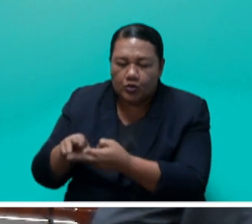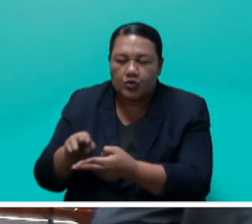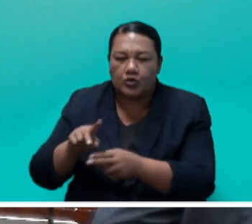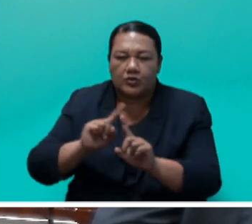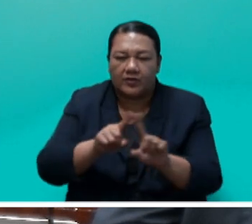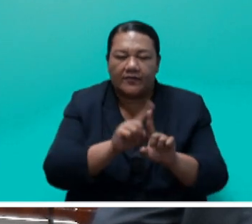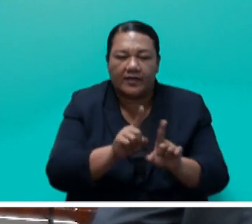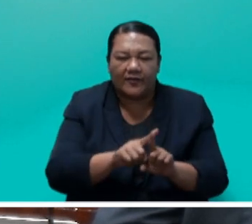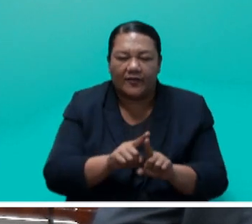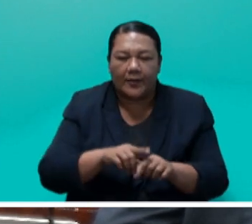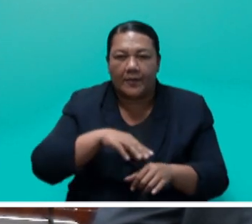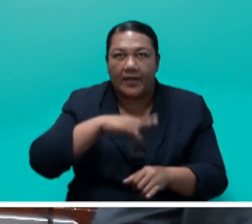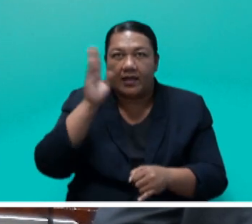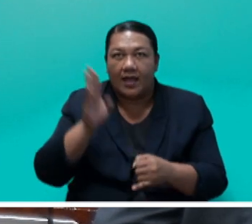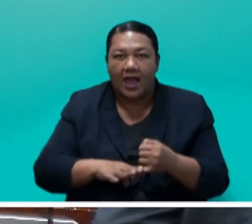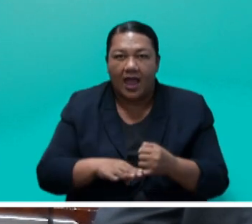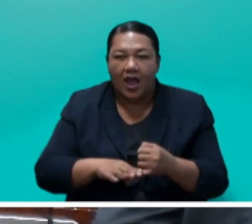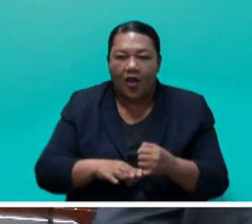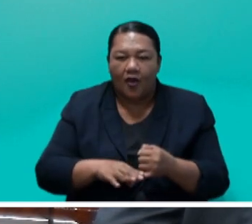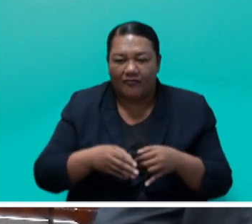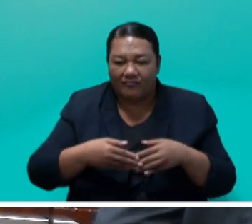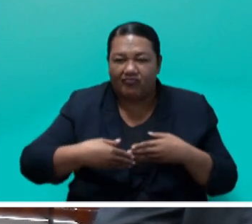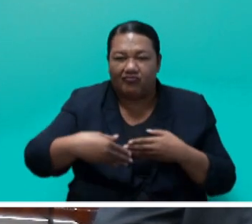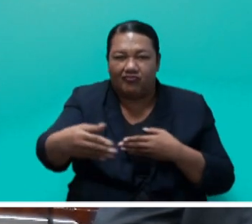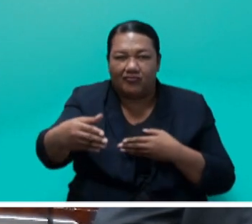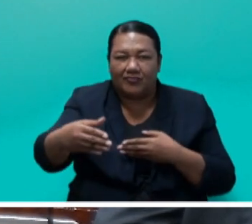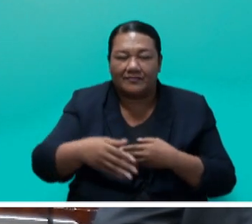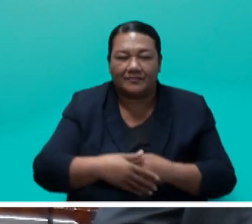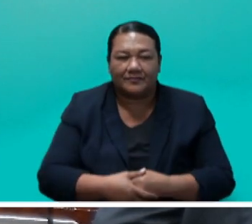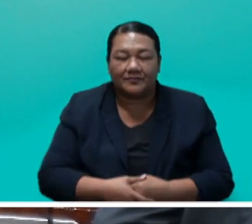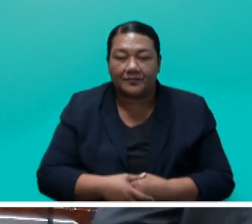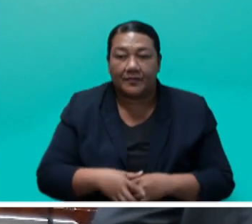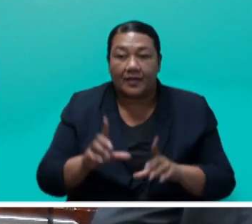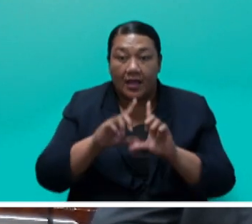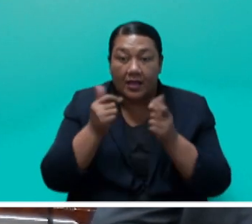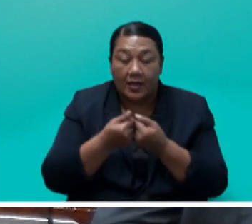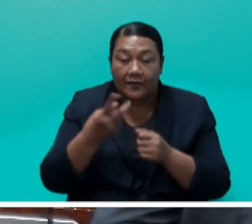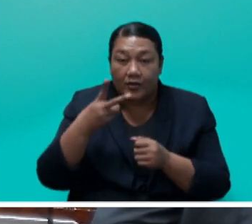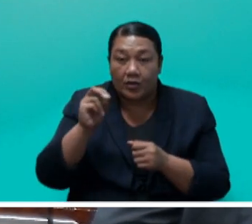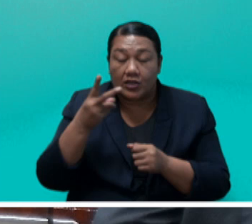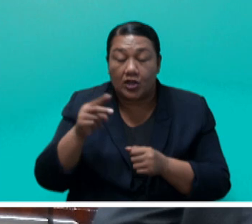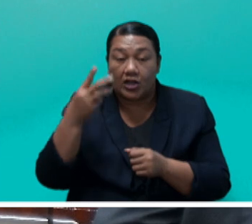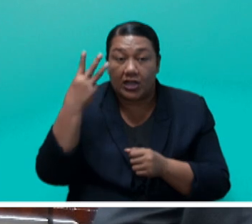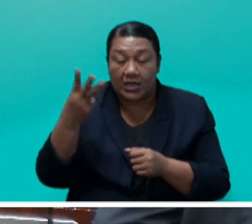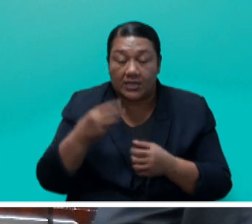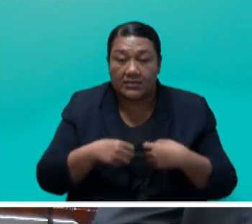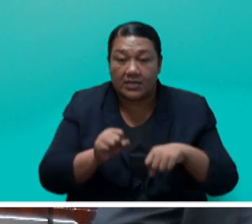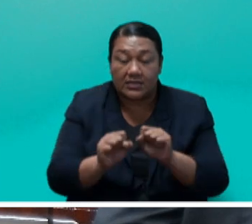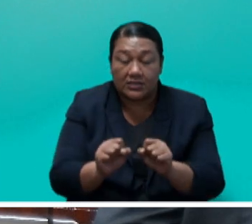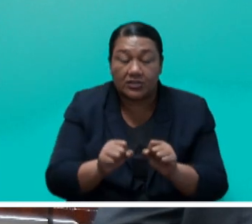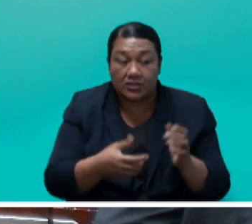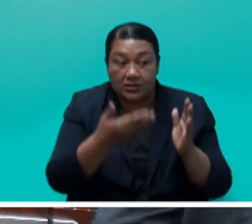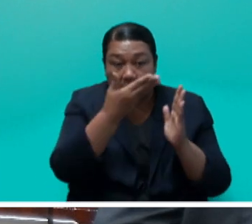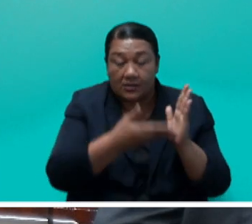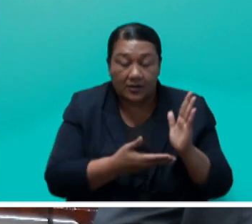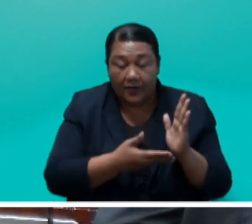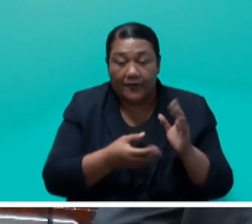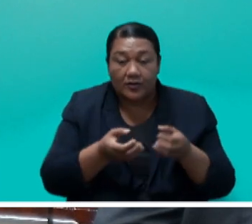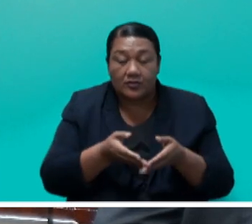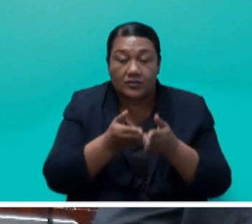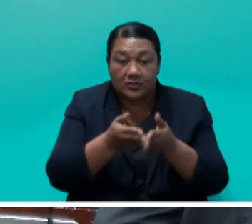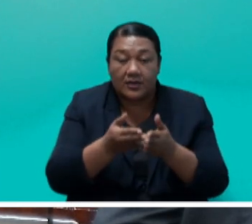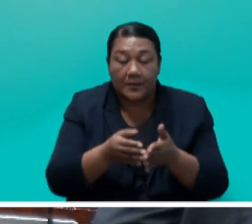by the end of the century. Having agreed on the 2023 strategy, negotiations on GHG reduction for shipping at